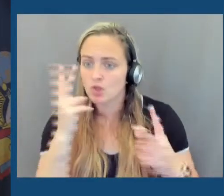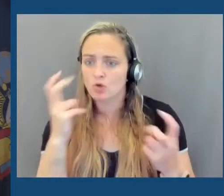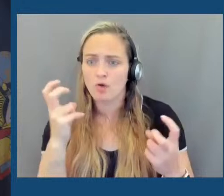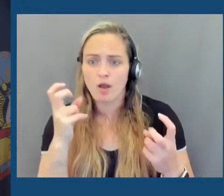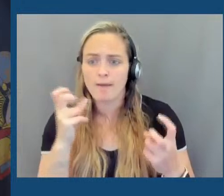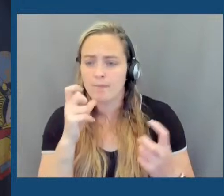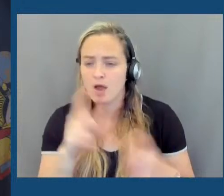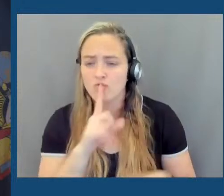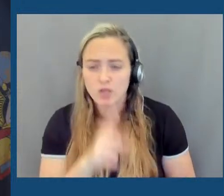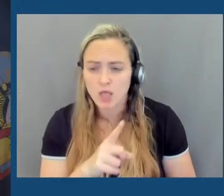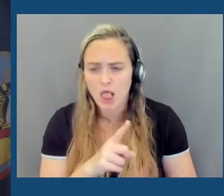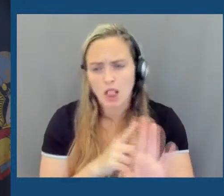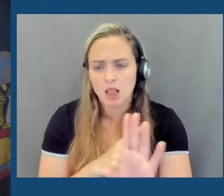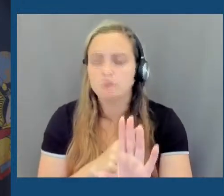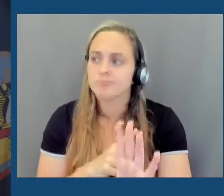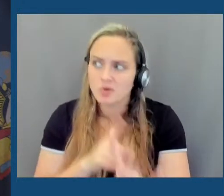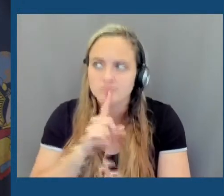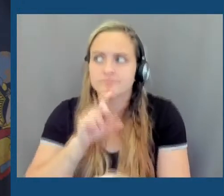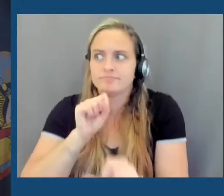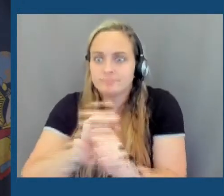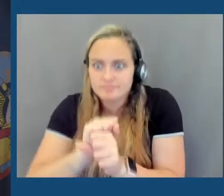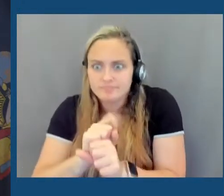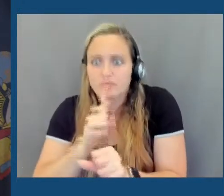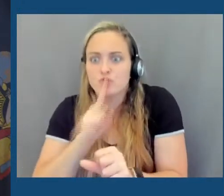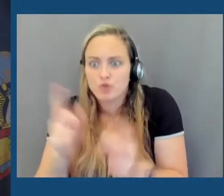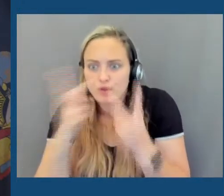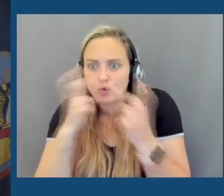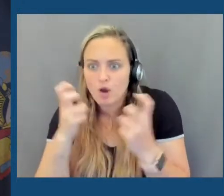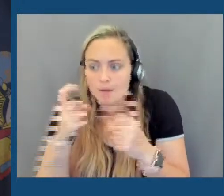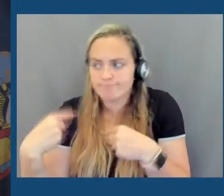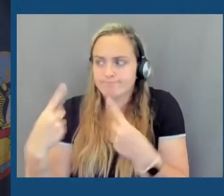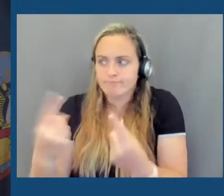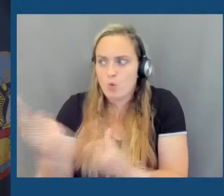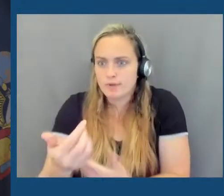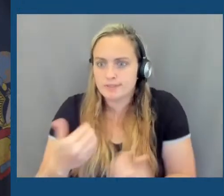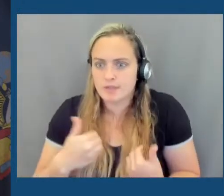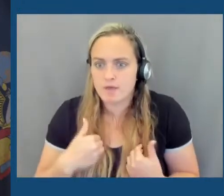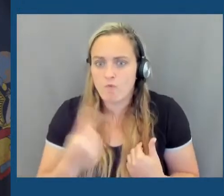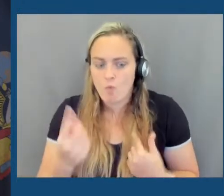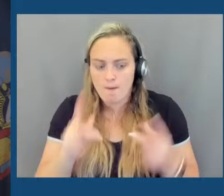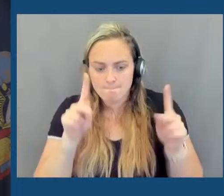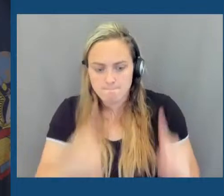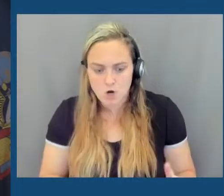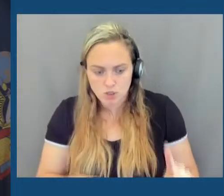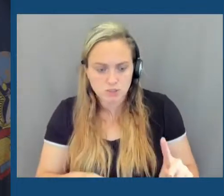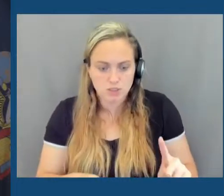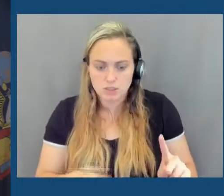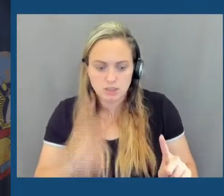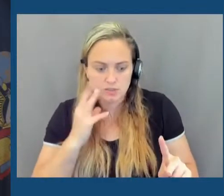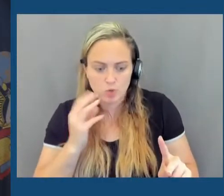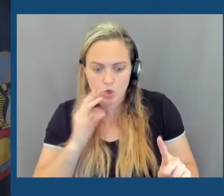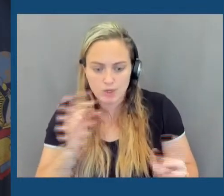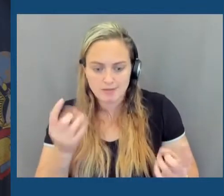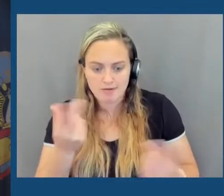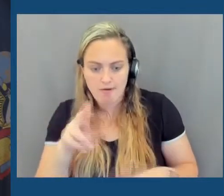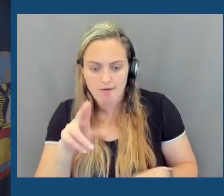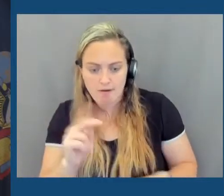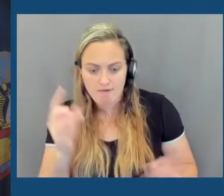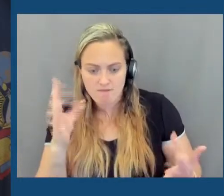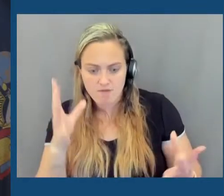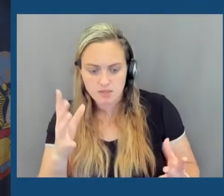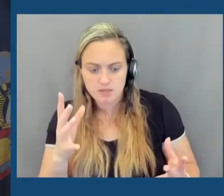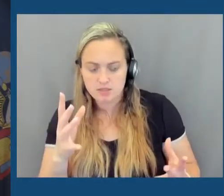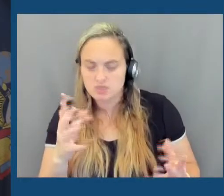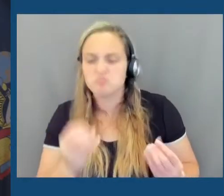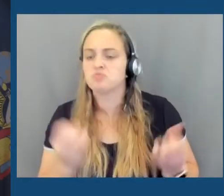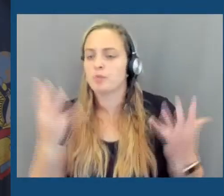it's real. It's always been with us. One victim of gun violence is one too many. So that means